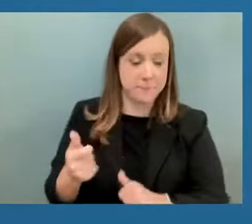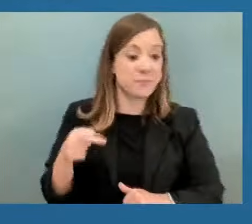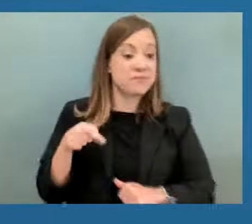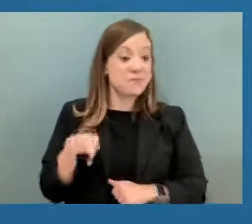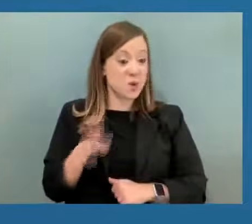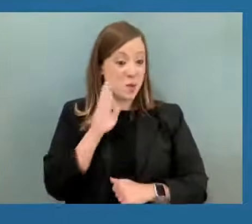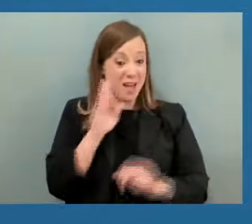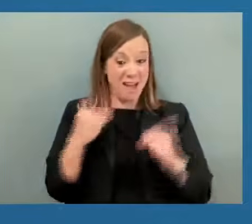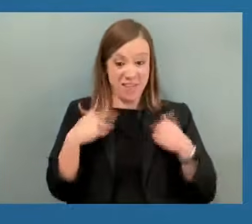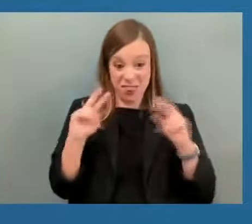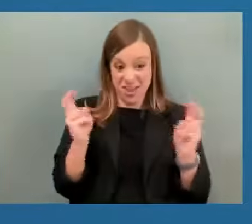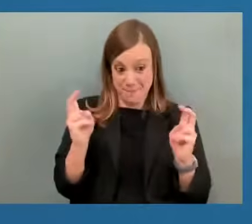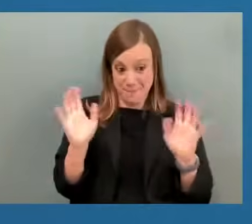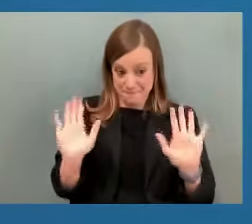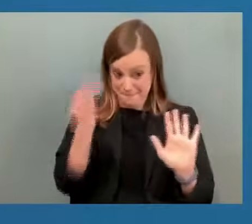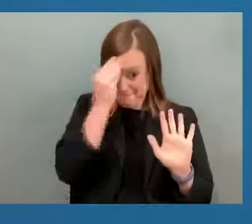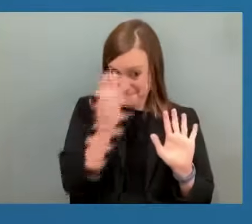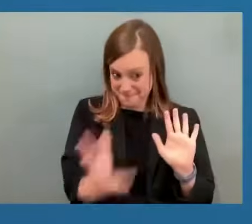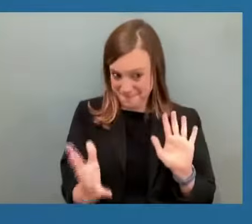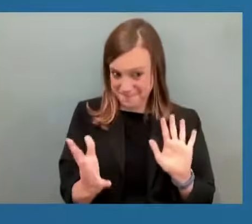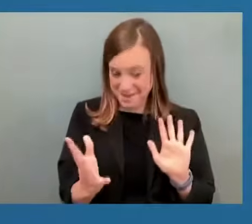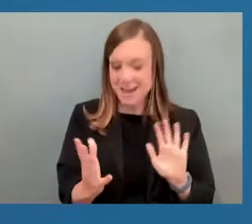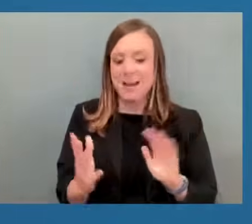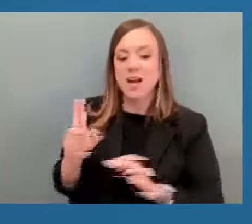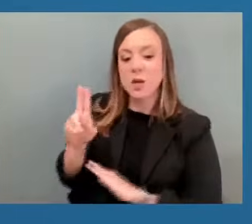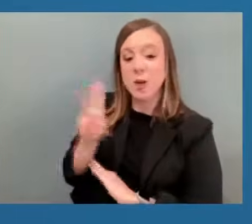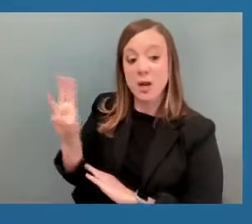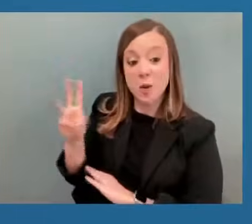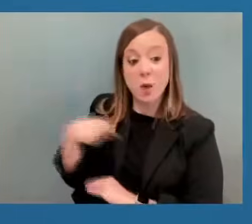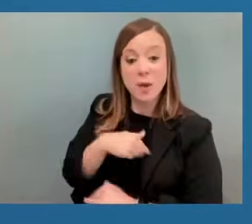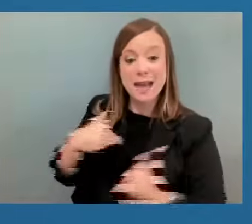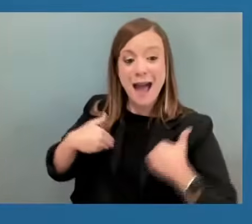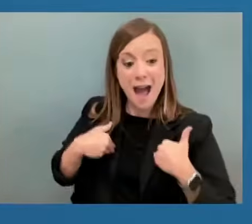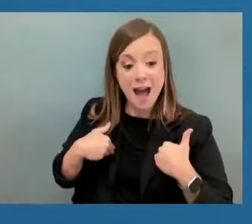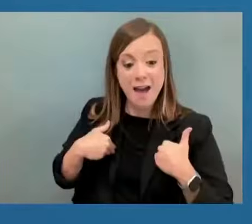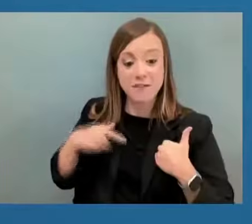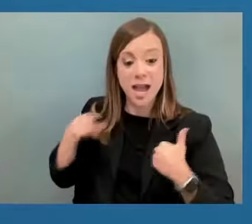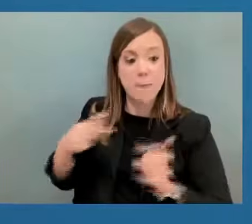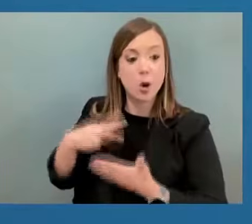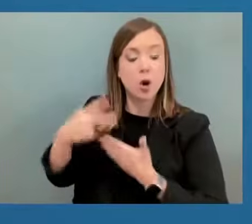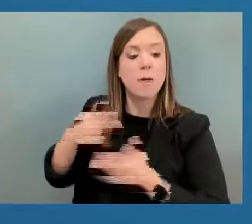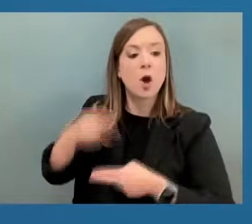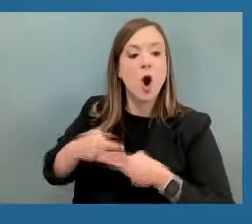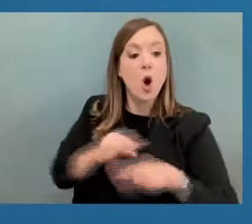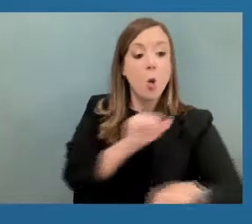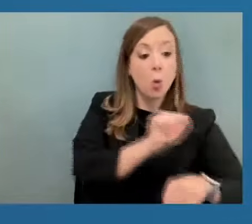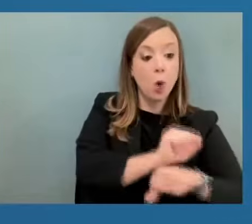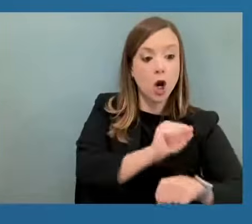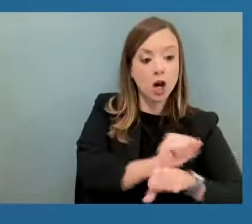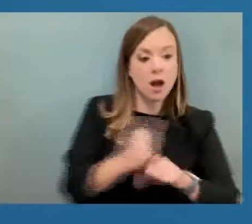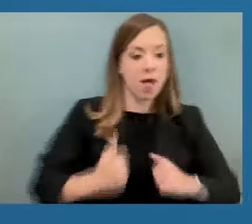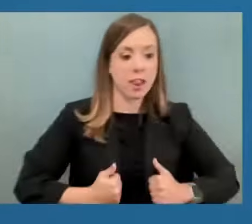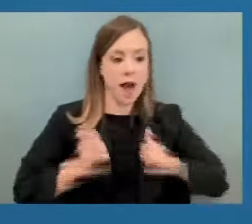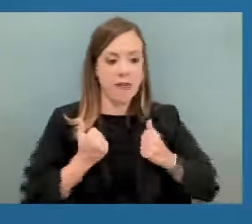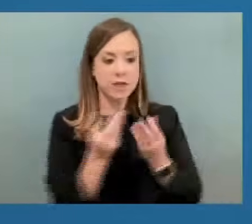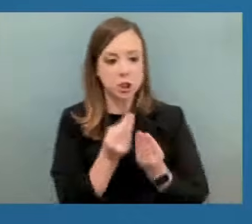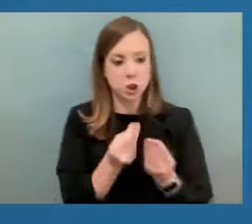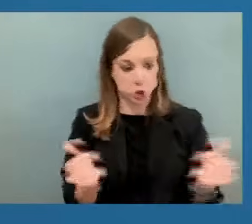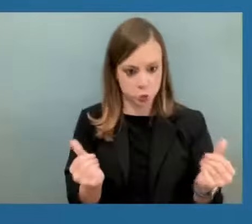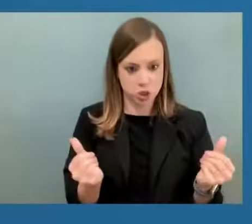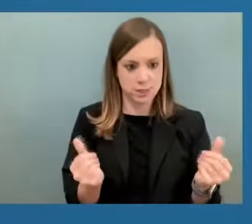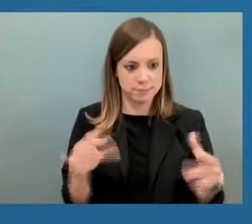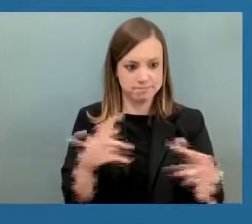So at United Way, we have a program called Work-Life Solutions, and in that work that we're doing, we have